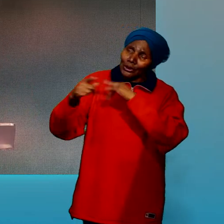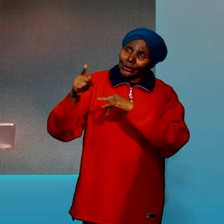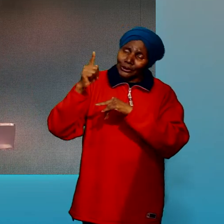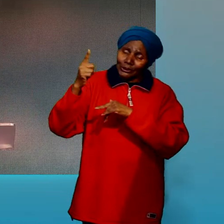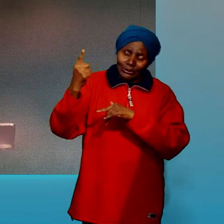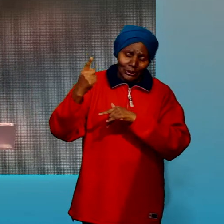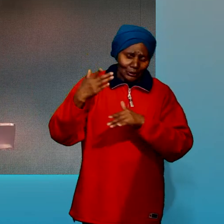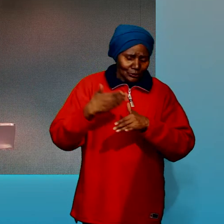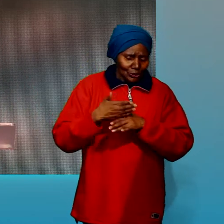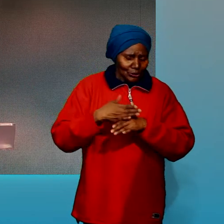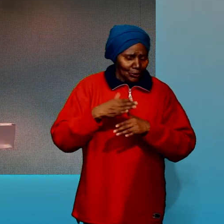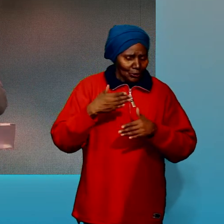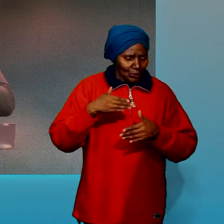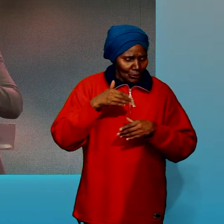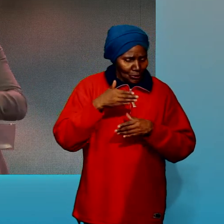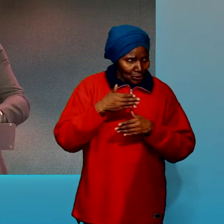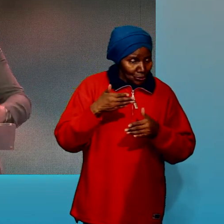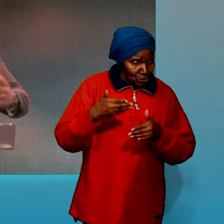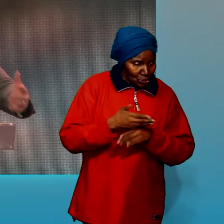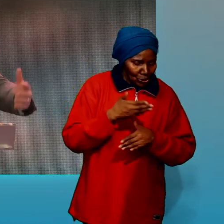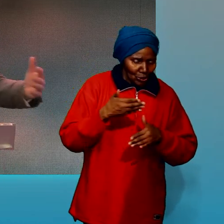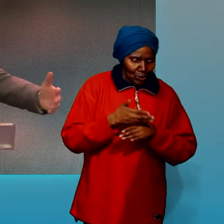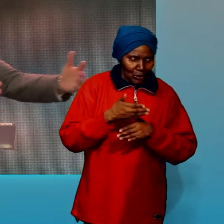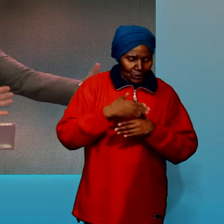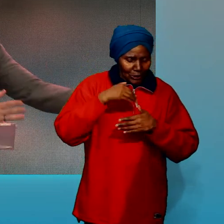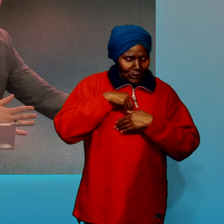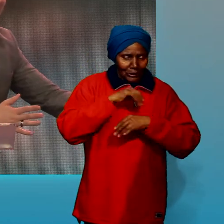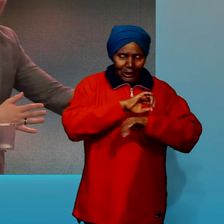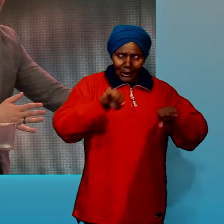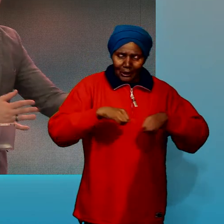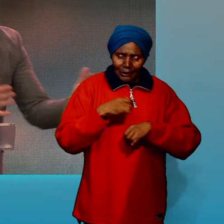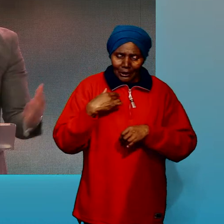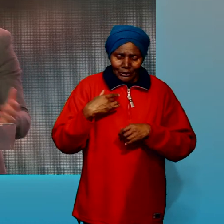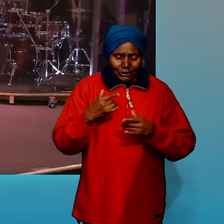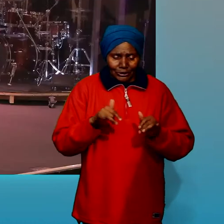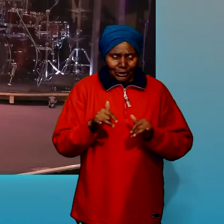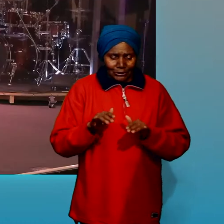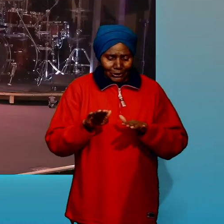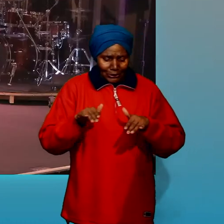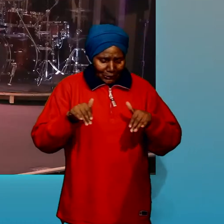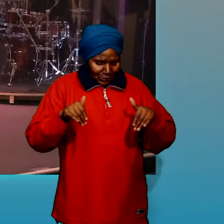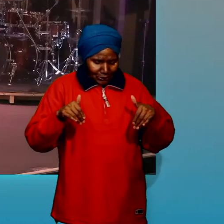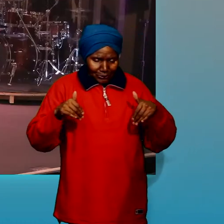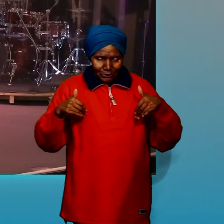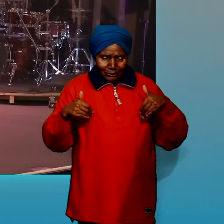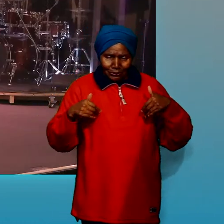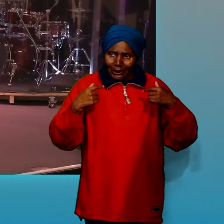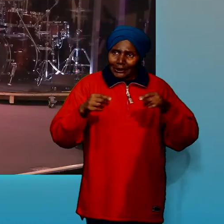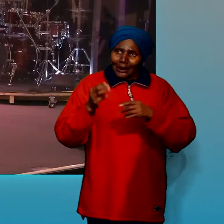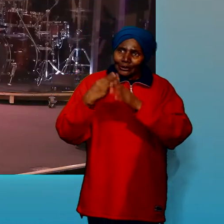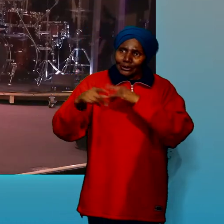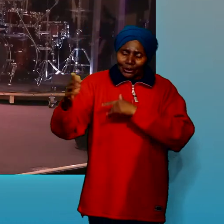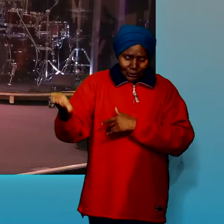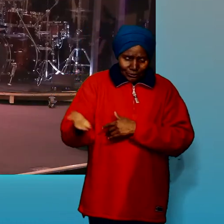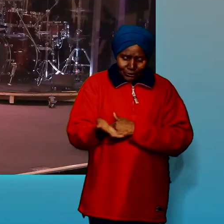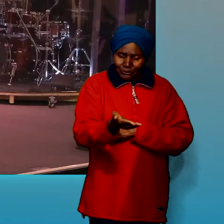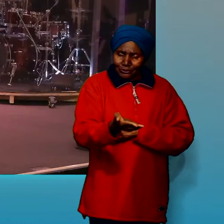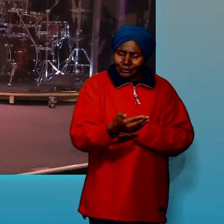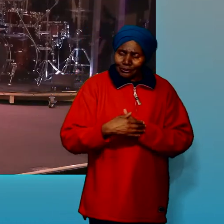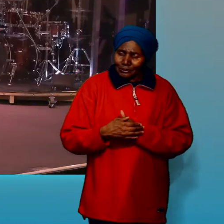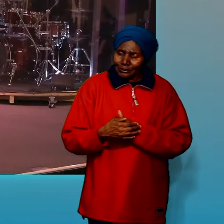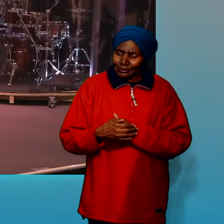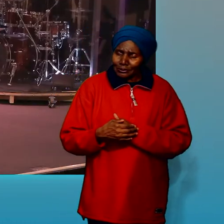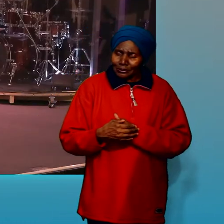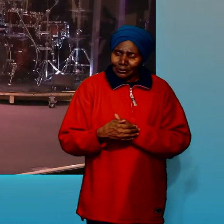lives. Amen? Often we've got to get out of our own way and let God be God in our own lives. He doesn't